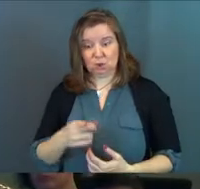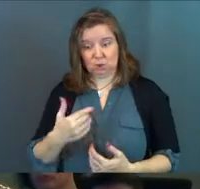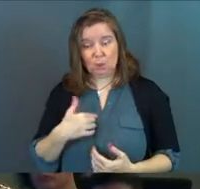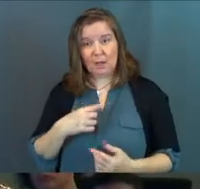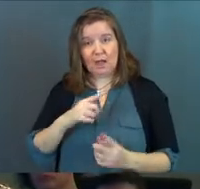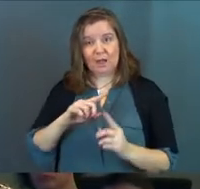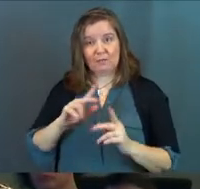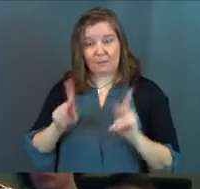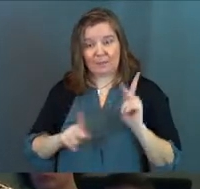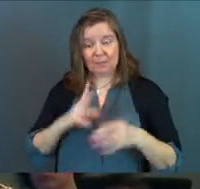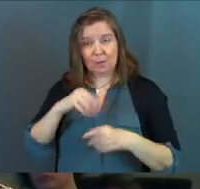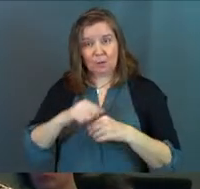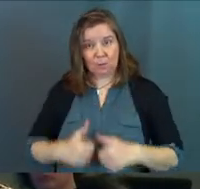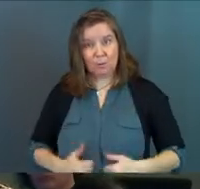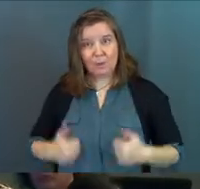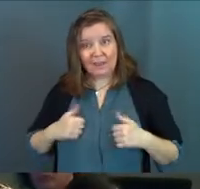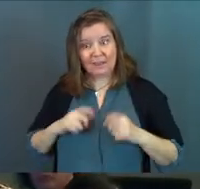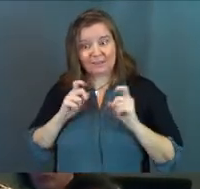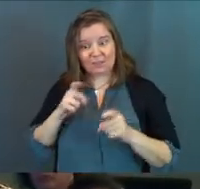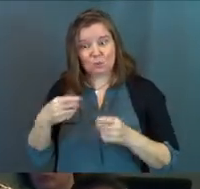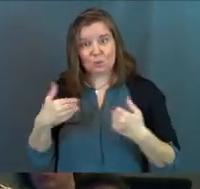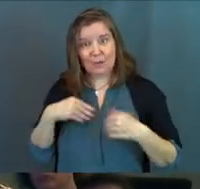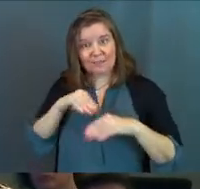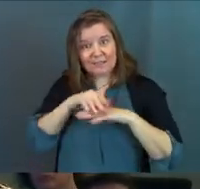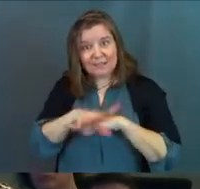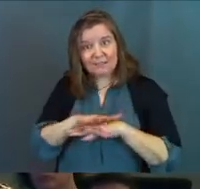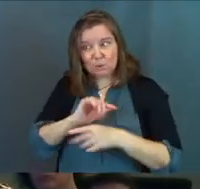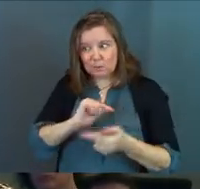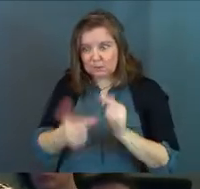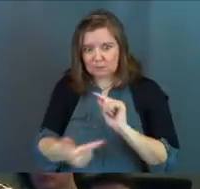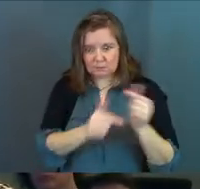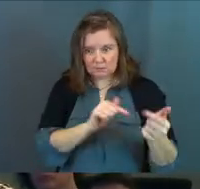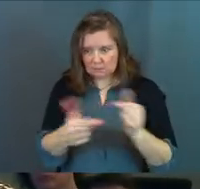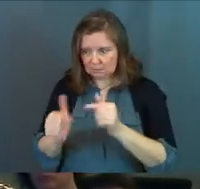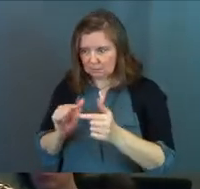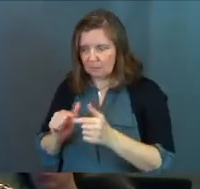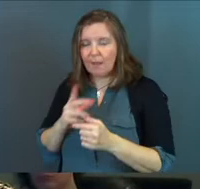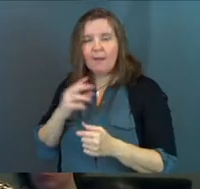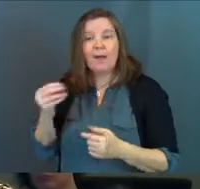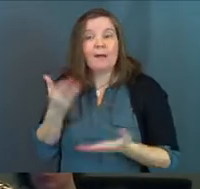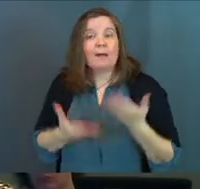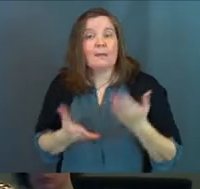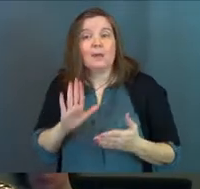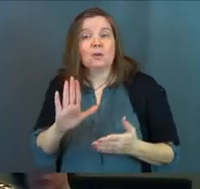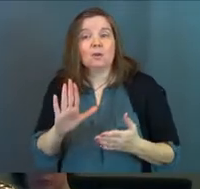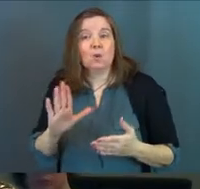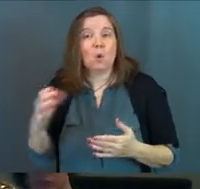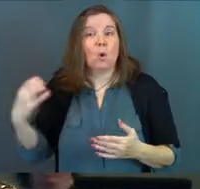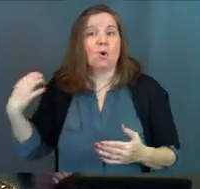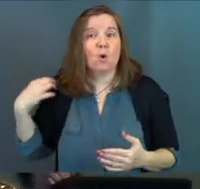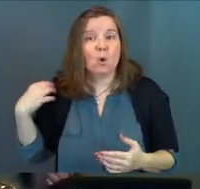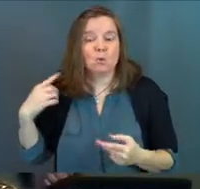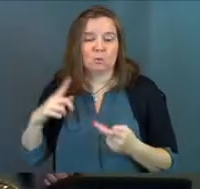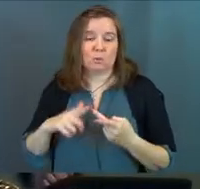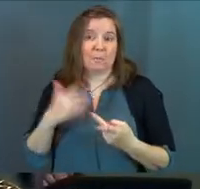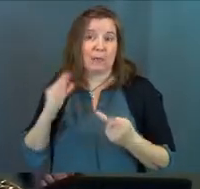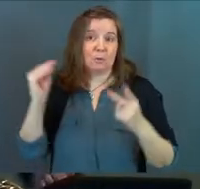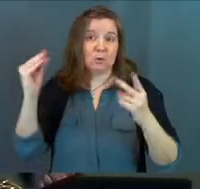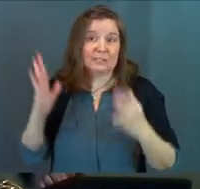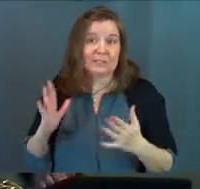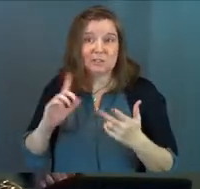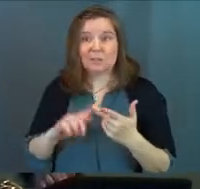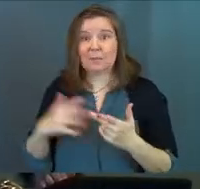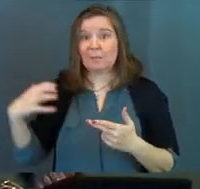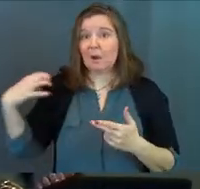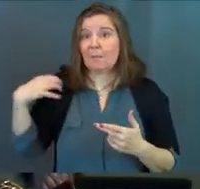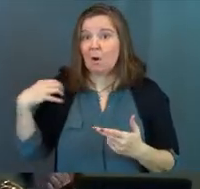have a circle of people that he's given you to have influence over. And maybe you're a coach, maybe you're a teacher, maybe